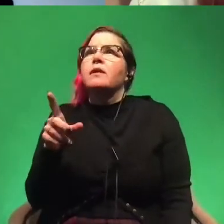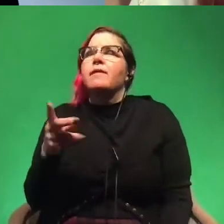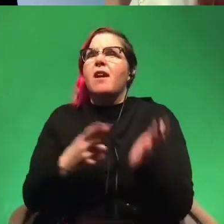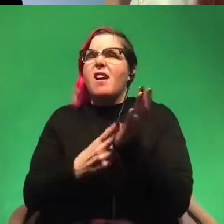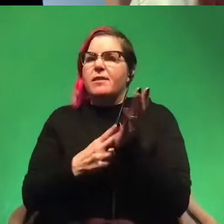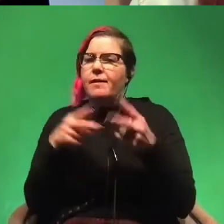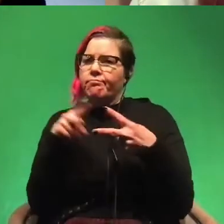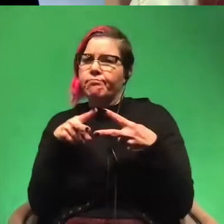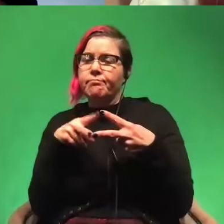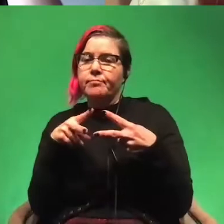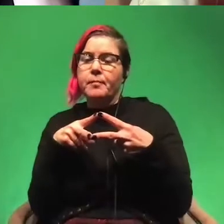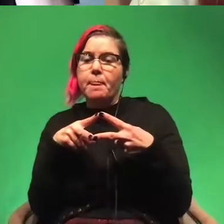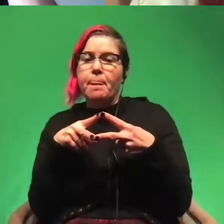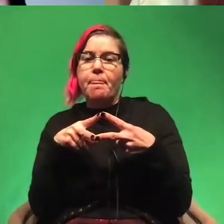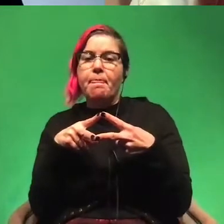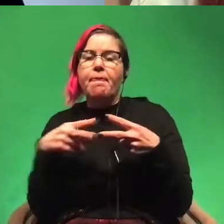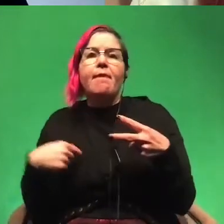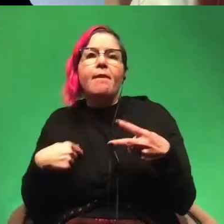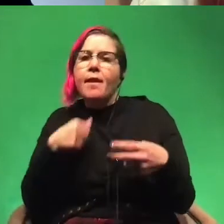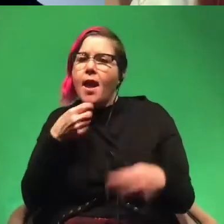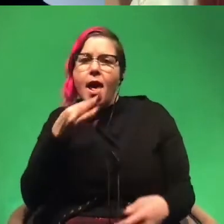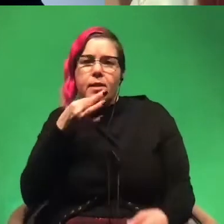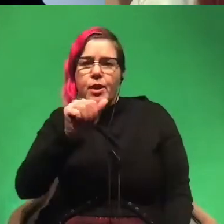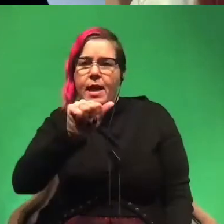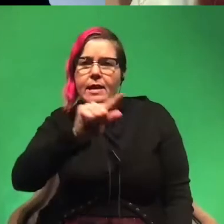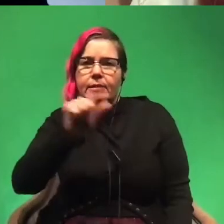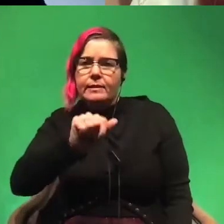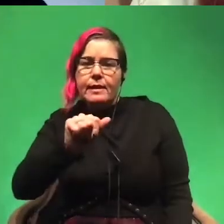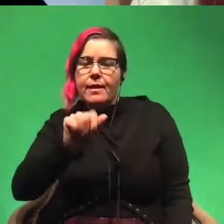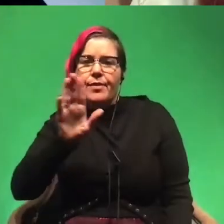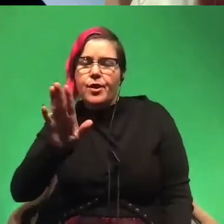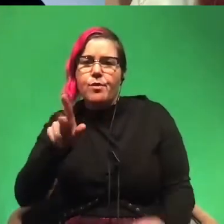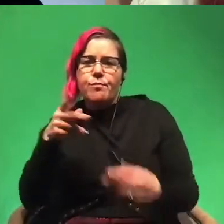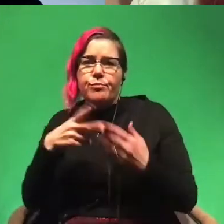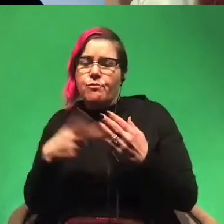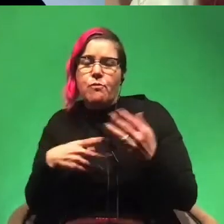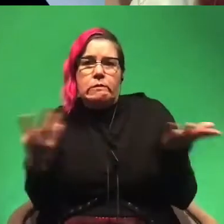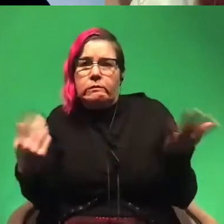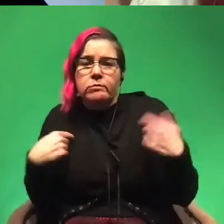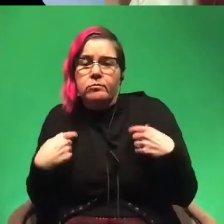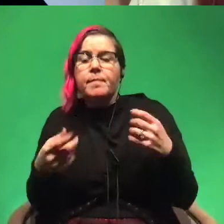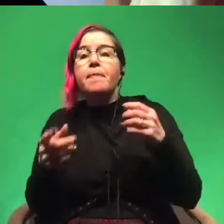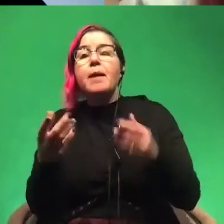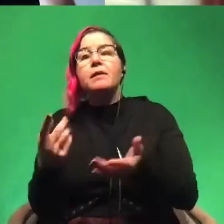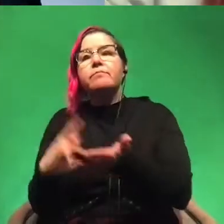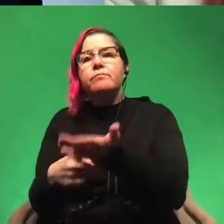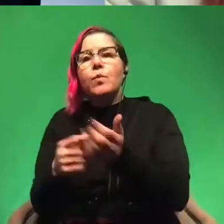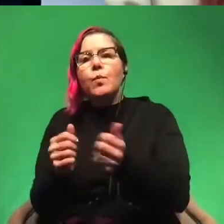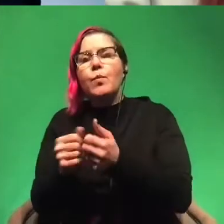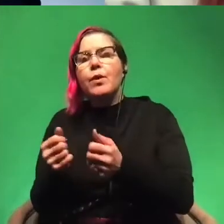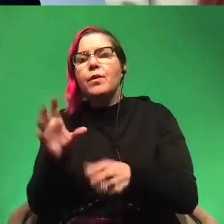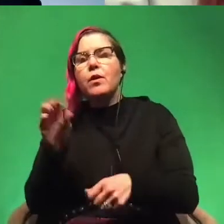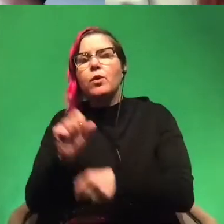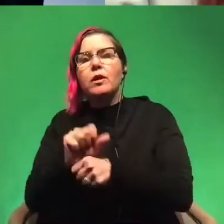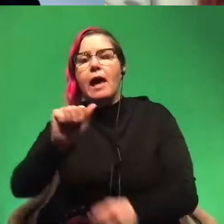things here. So I'm not an expert on AZA and I definitely don't speak for them, but I have, like, in discussions with colleagues, like AZA is a stamp, just